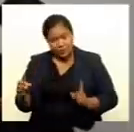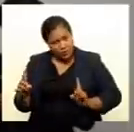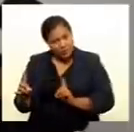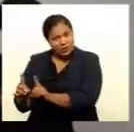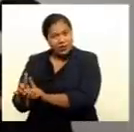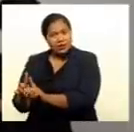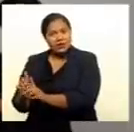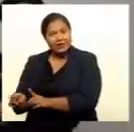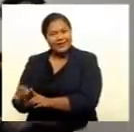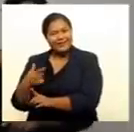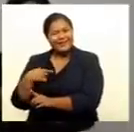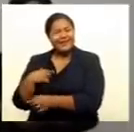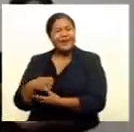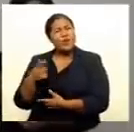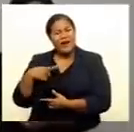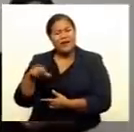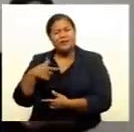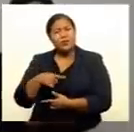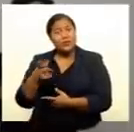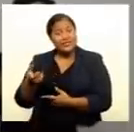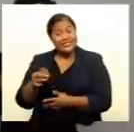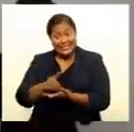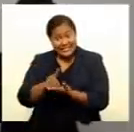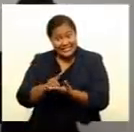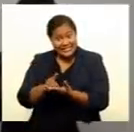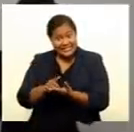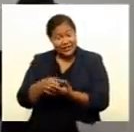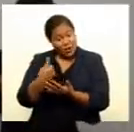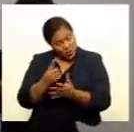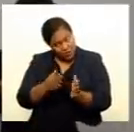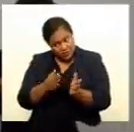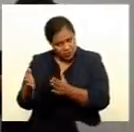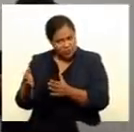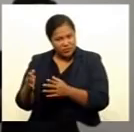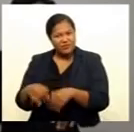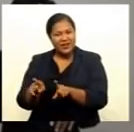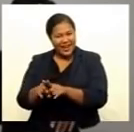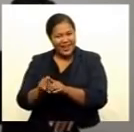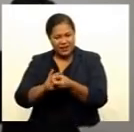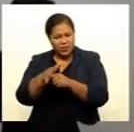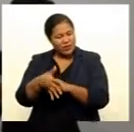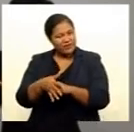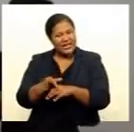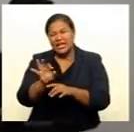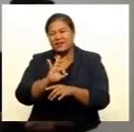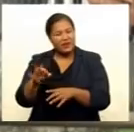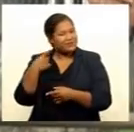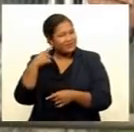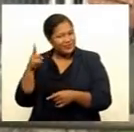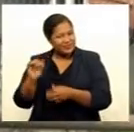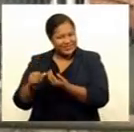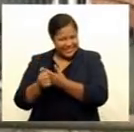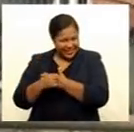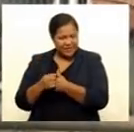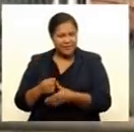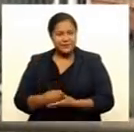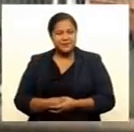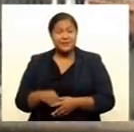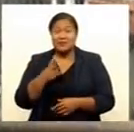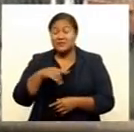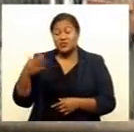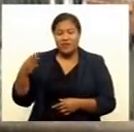Because the disease will only move as far as the COVID unsafe measures are moving. The Ministry of Health